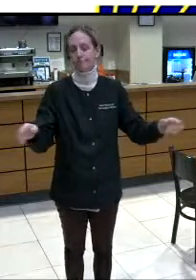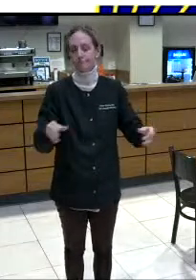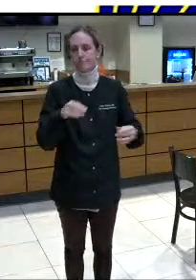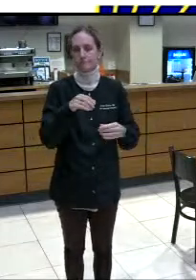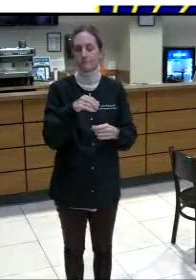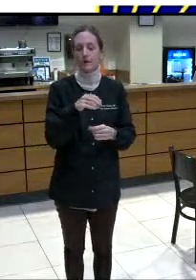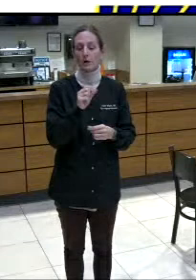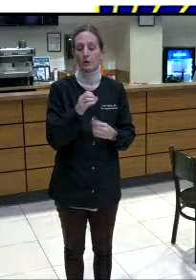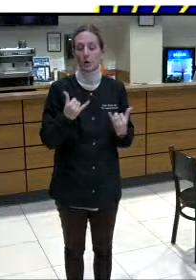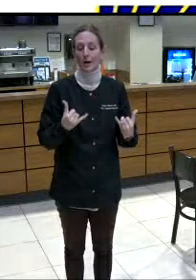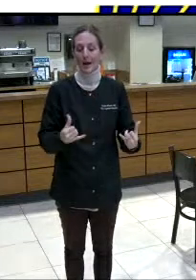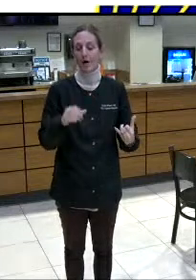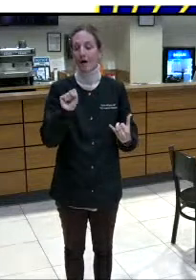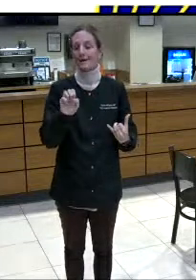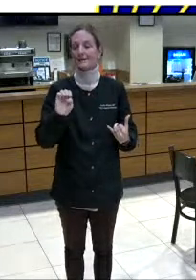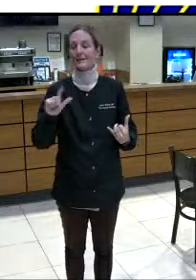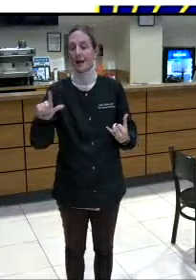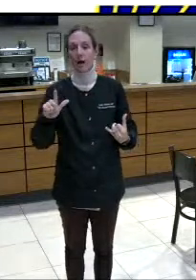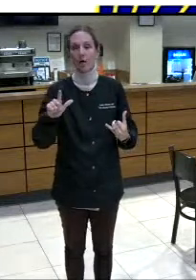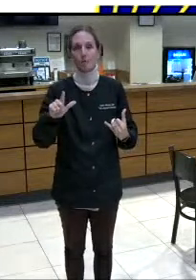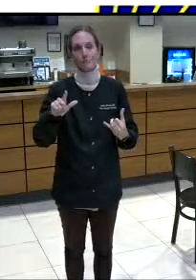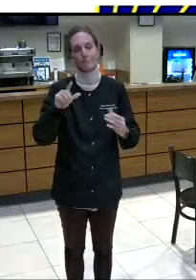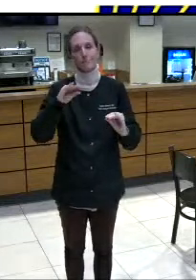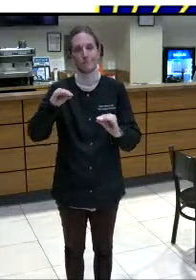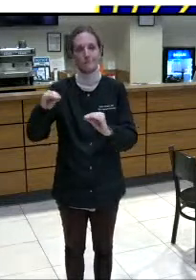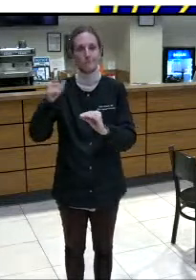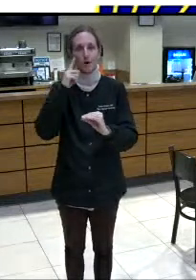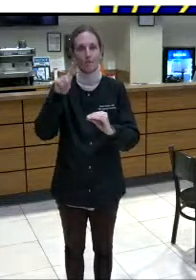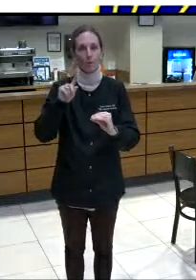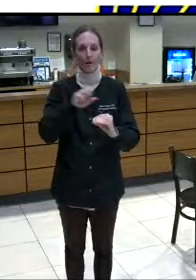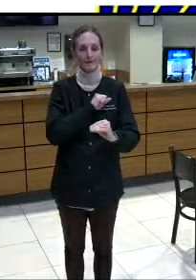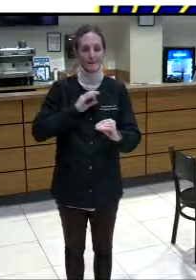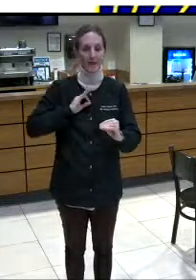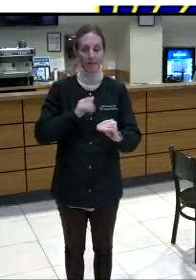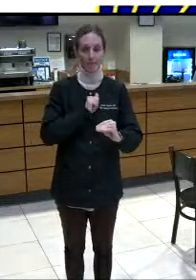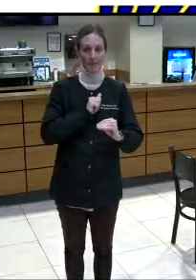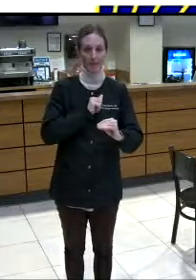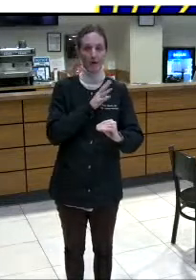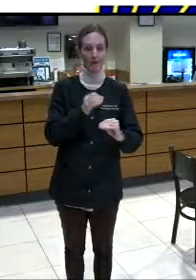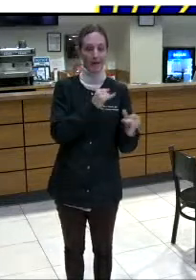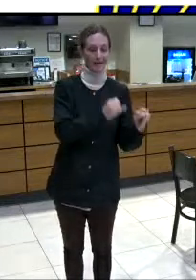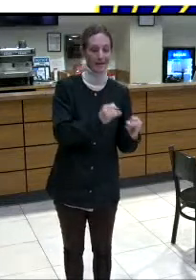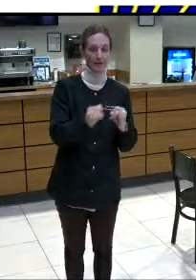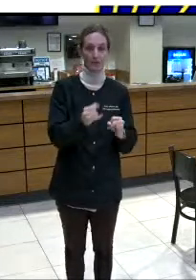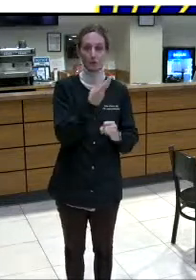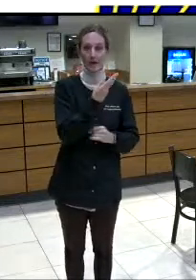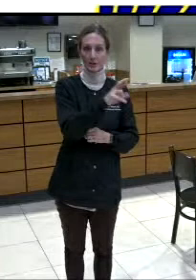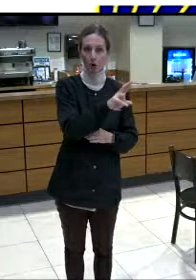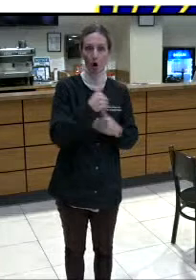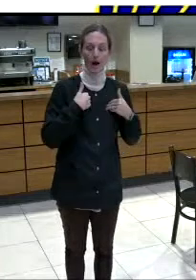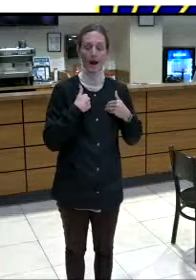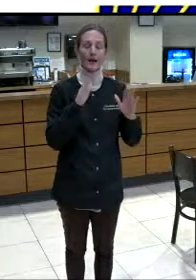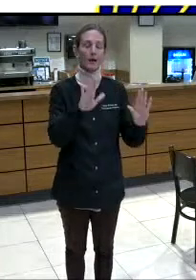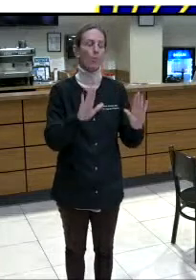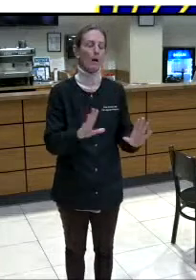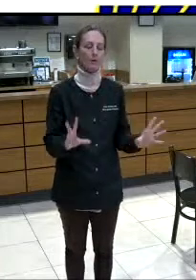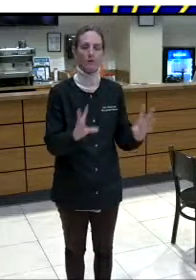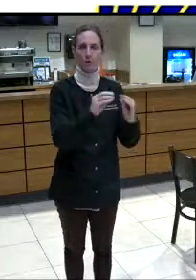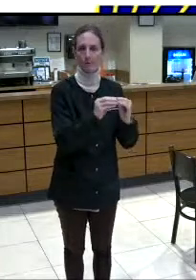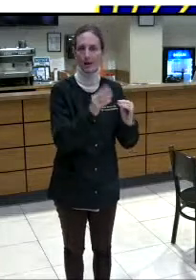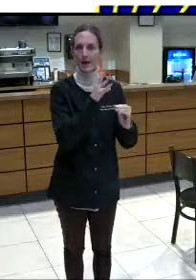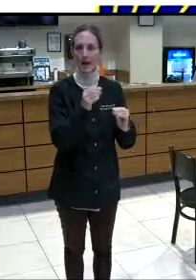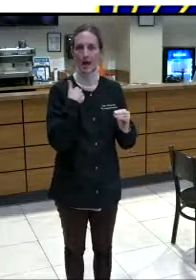staff. And so myself, as well as the division of HR, had a wonderful meeting where we crosswalked the